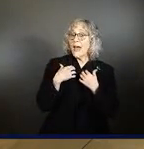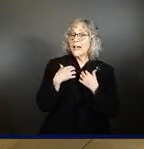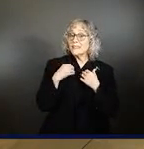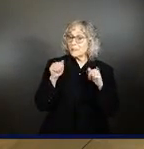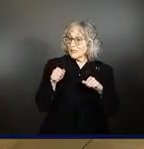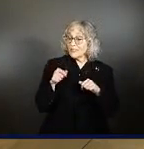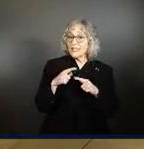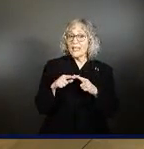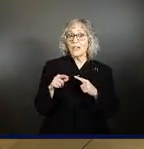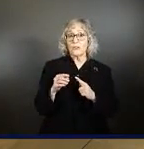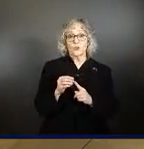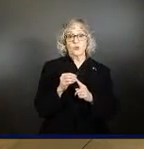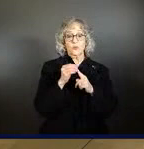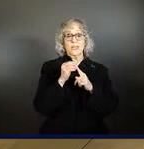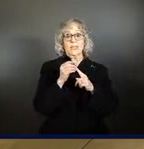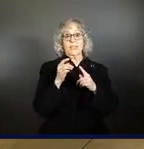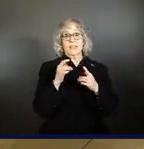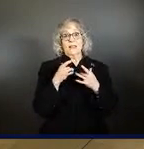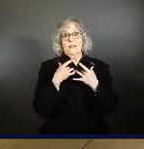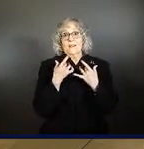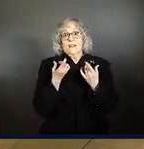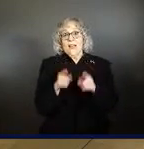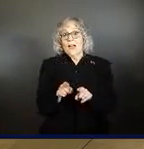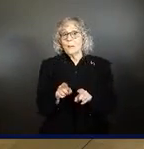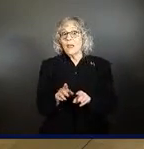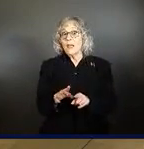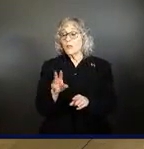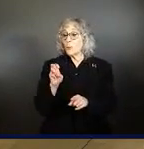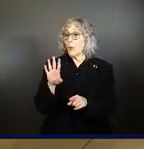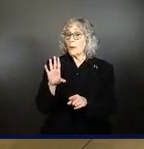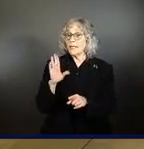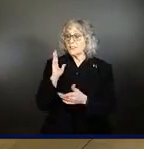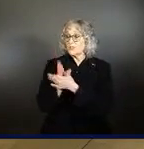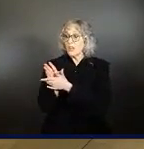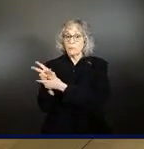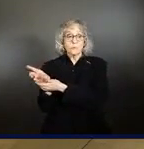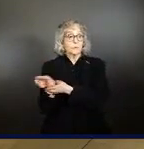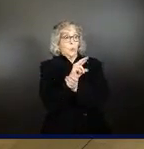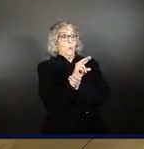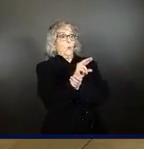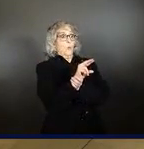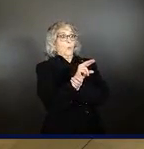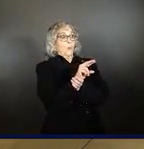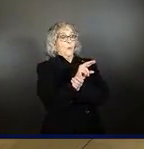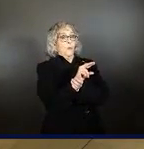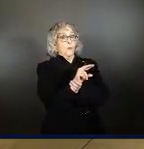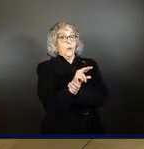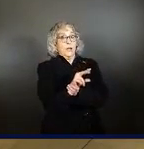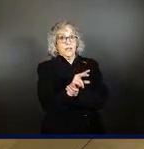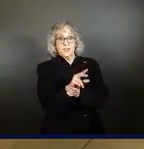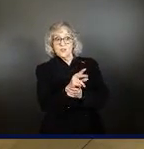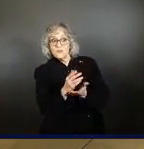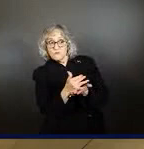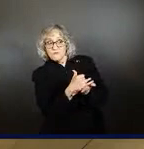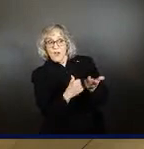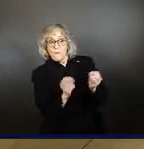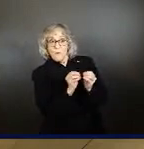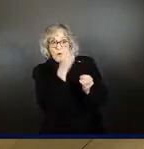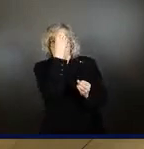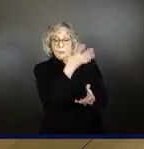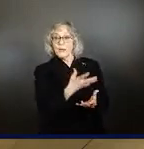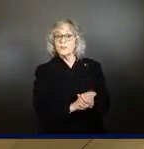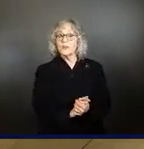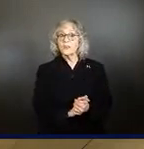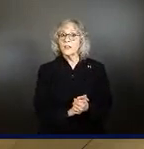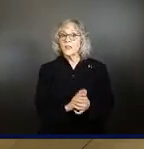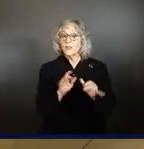unique phenomenon like that happens, Webb has the ability to stop what it's doing and go look at that to provide additional information. And there's actually a